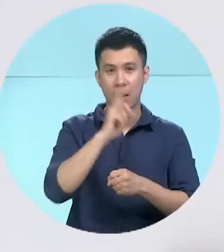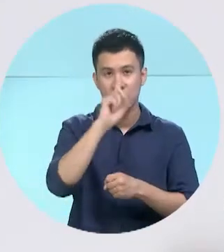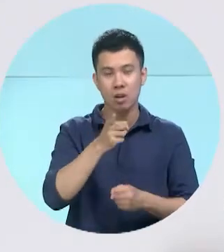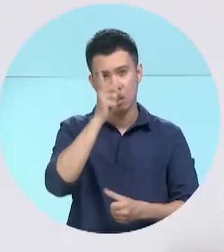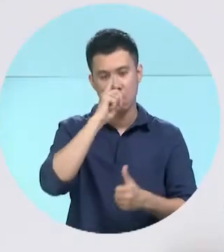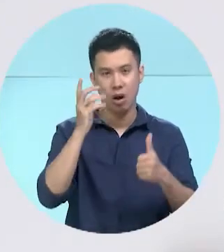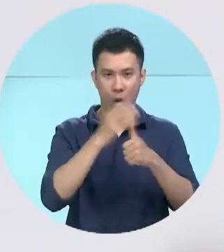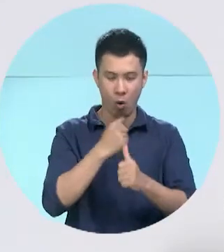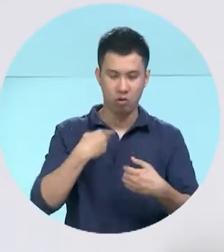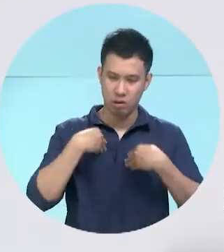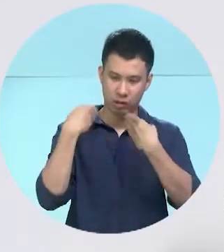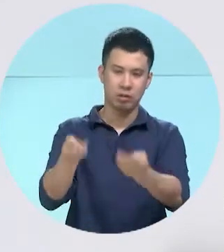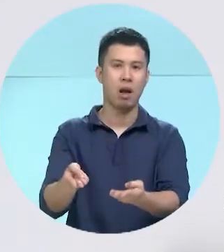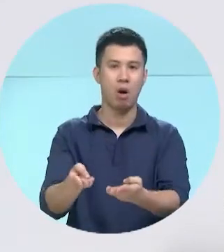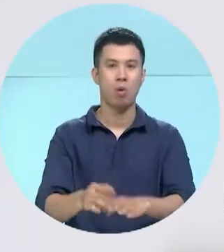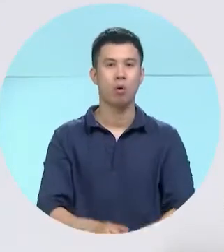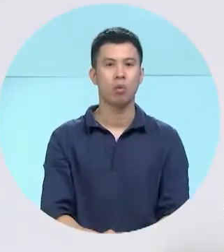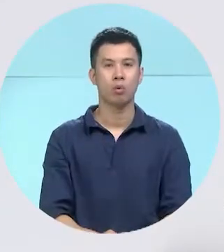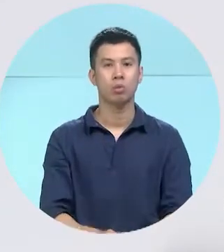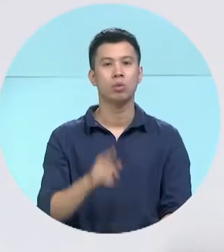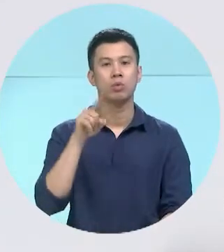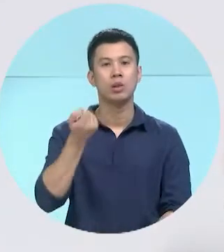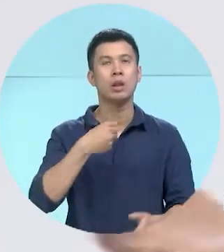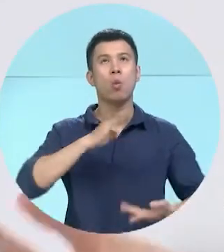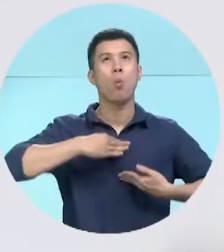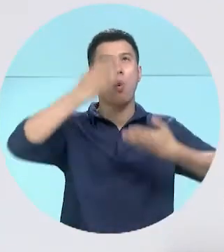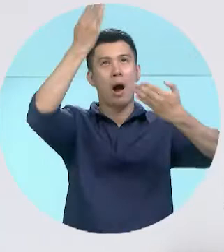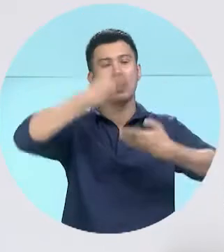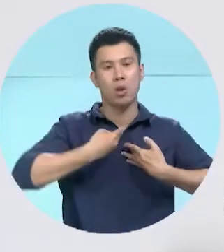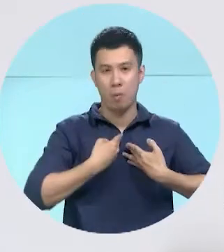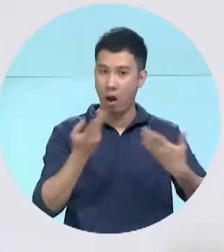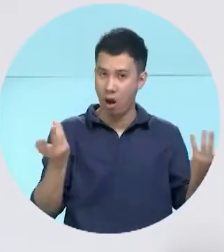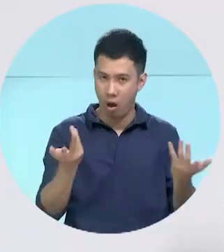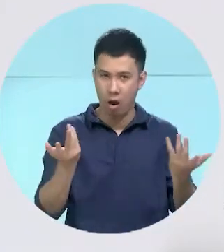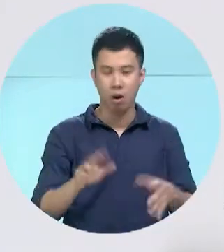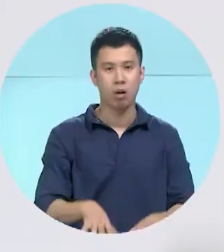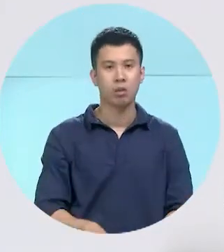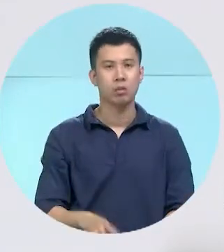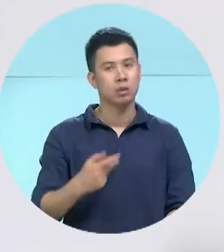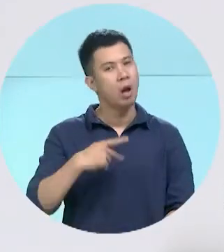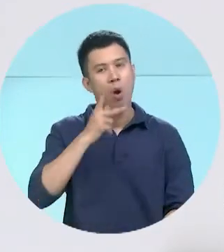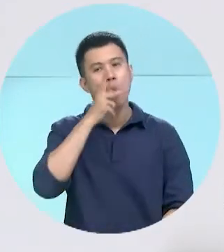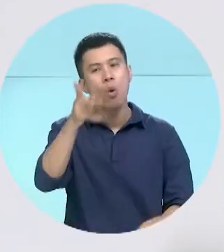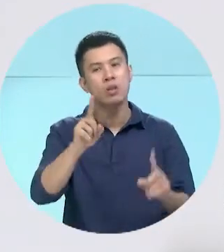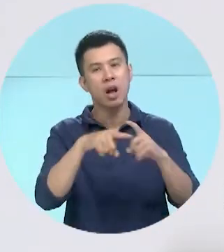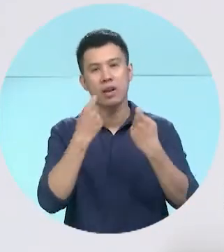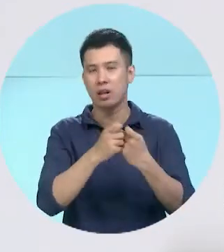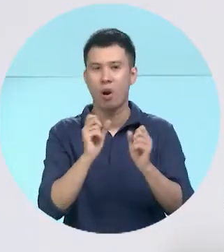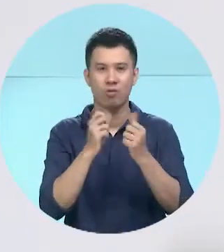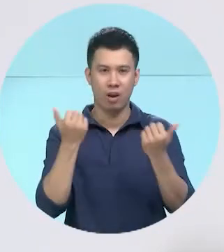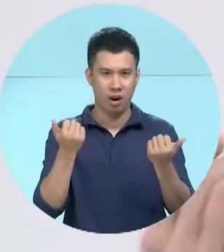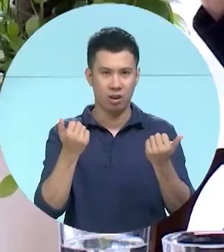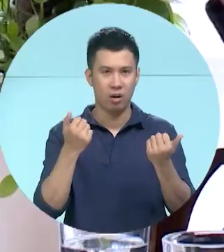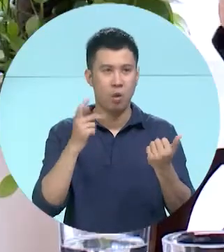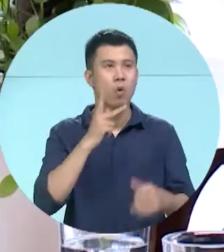to take care of this child the exact same way that you would give opportunities to your other children who are typical